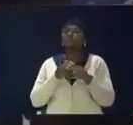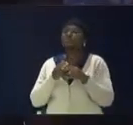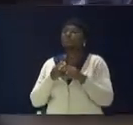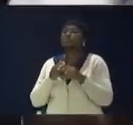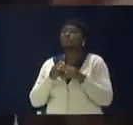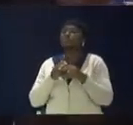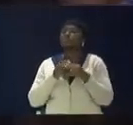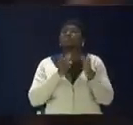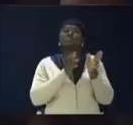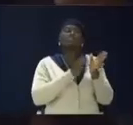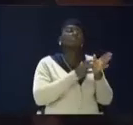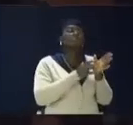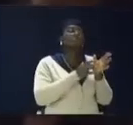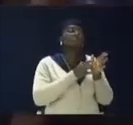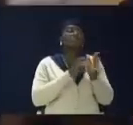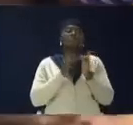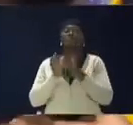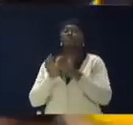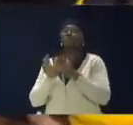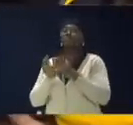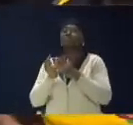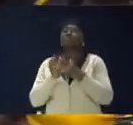His name is Jesus.